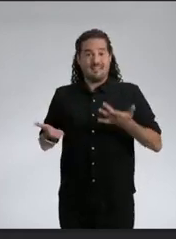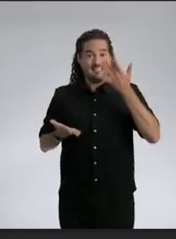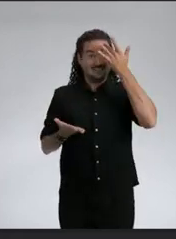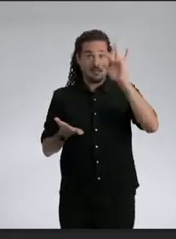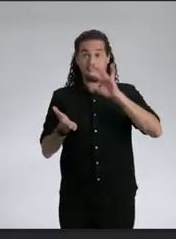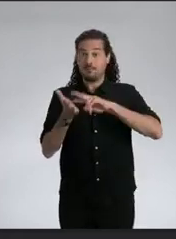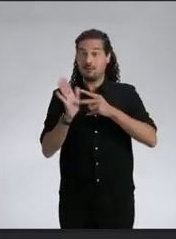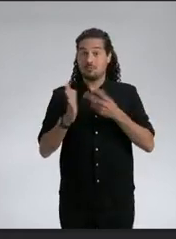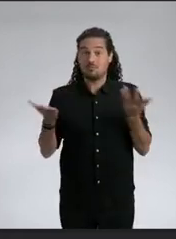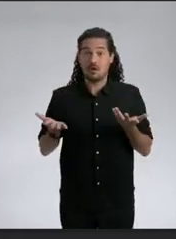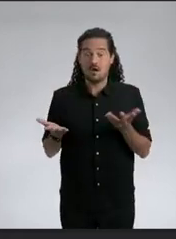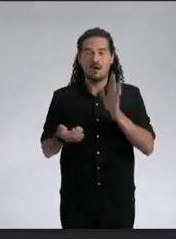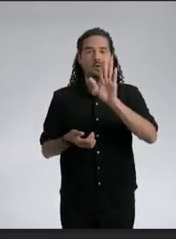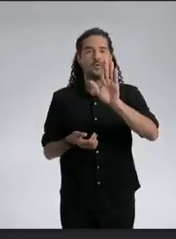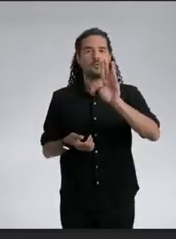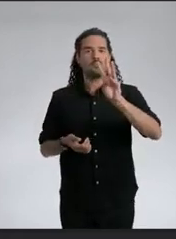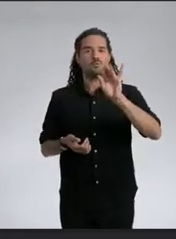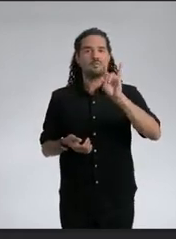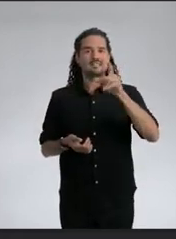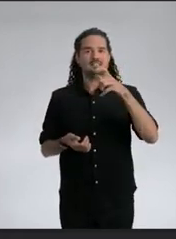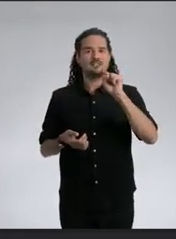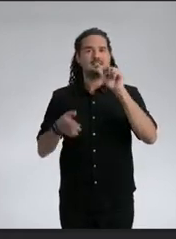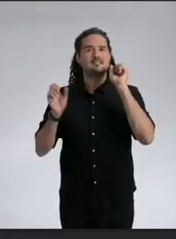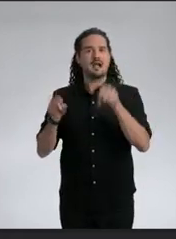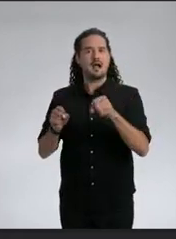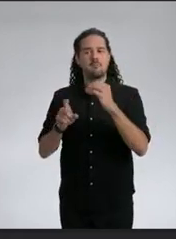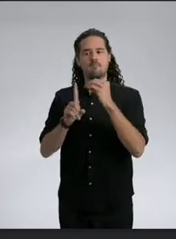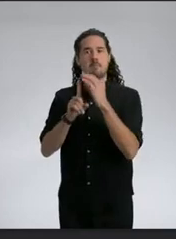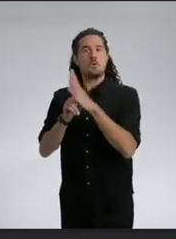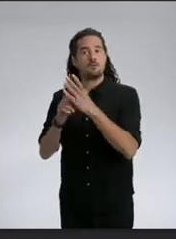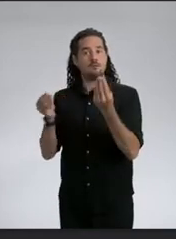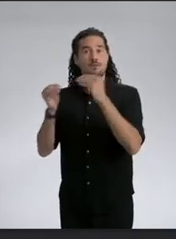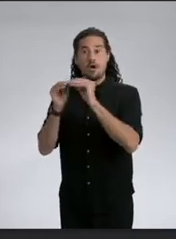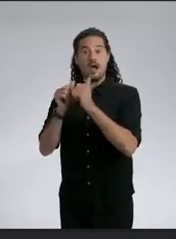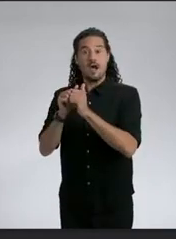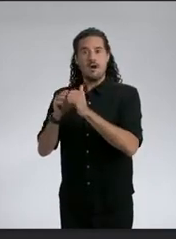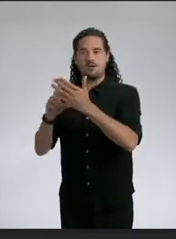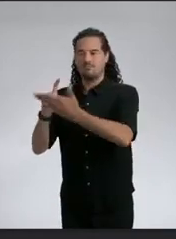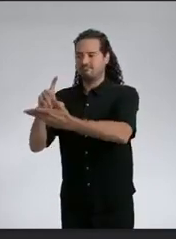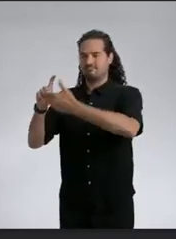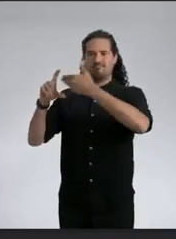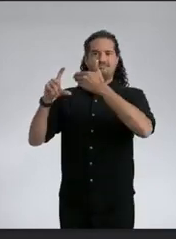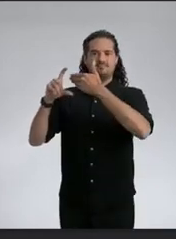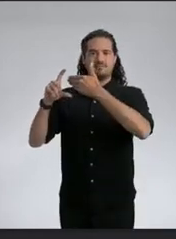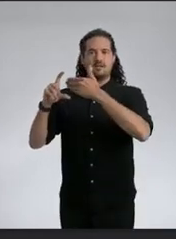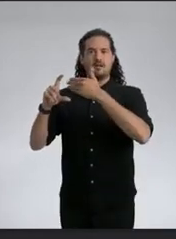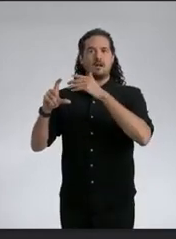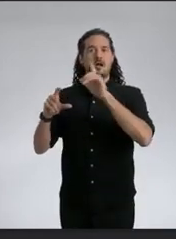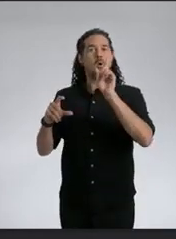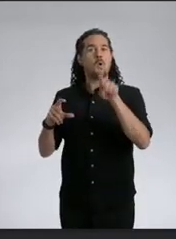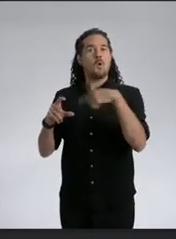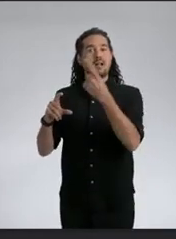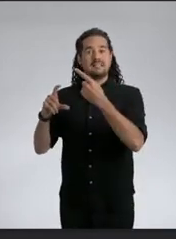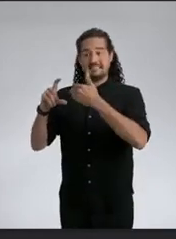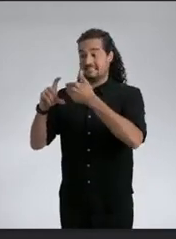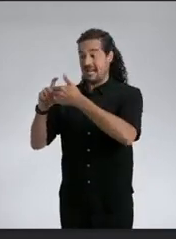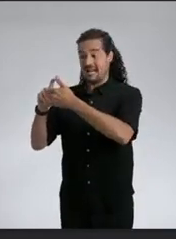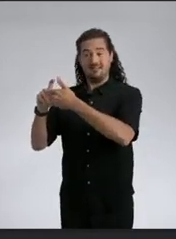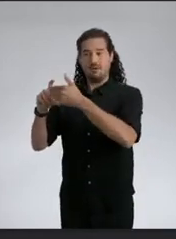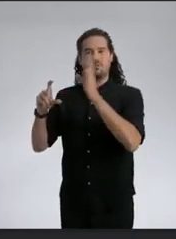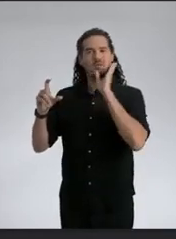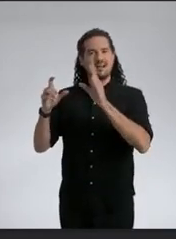more exposure by suggesting it even if it was not already in the stack. And how do we do this?